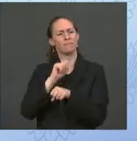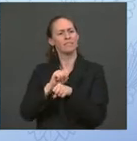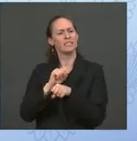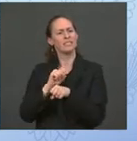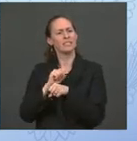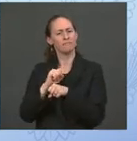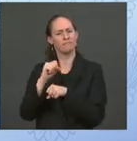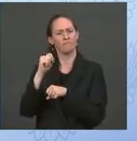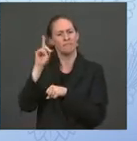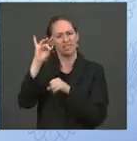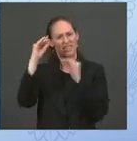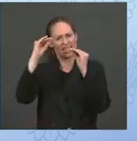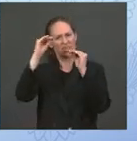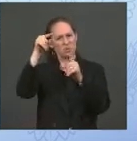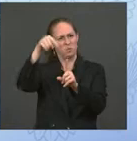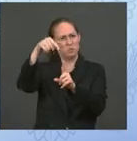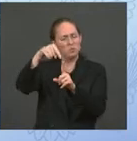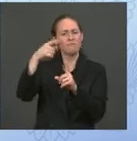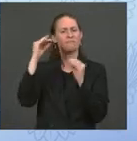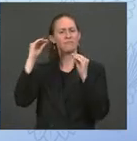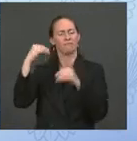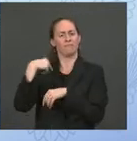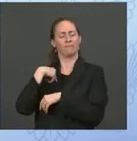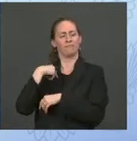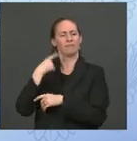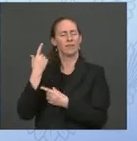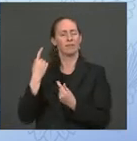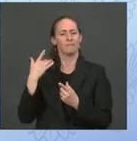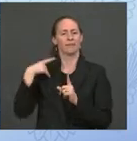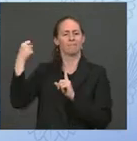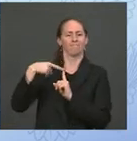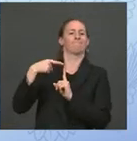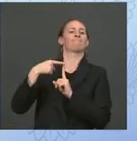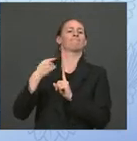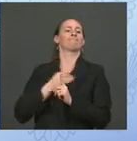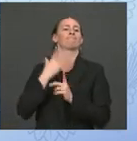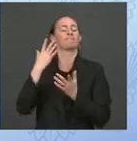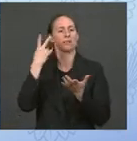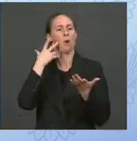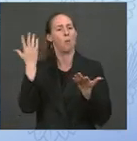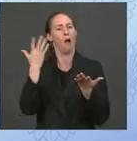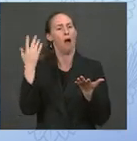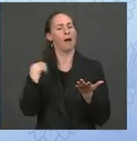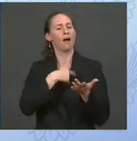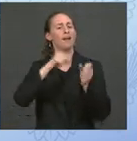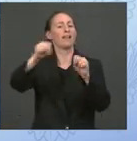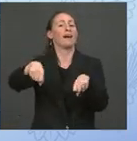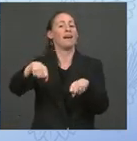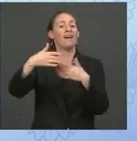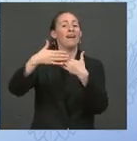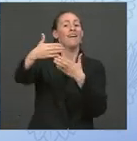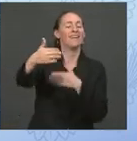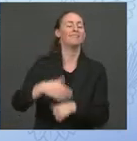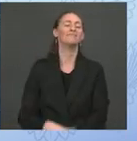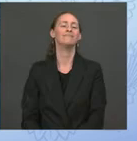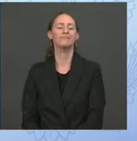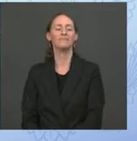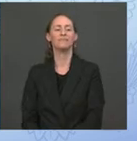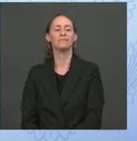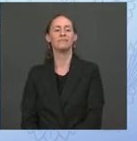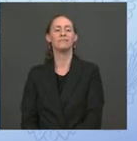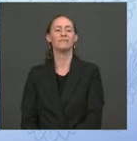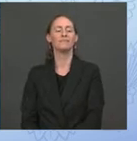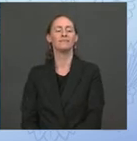us, inspired us, and showed us what we could be. And today, you